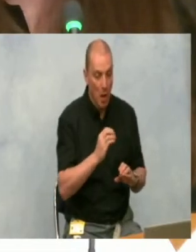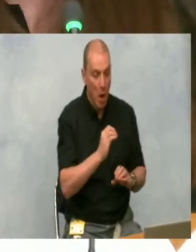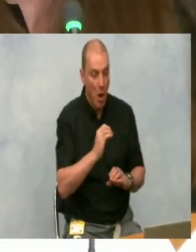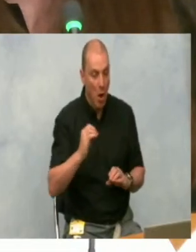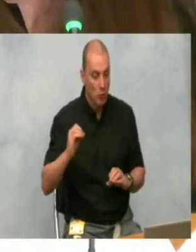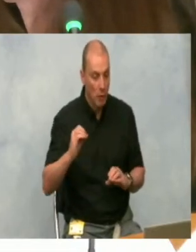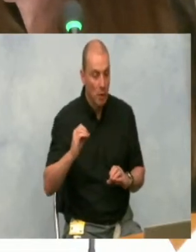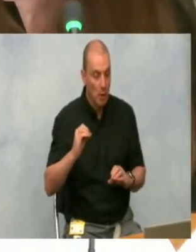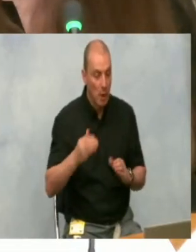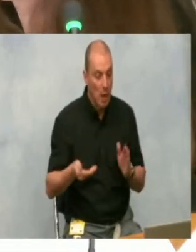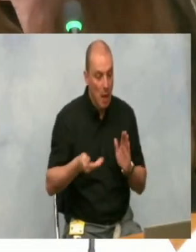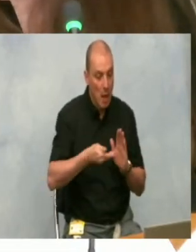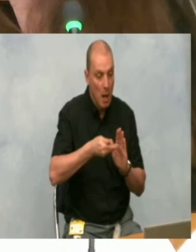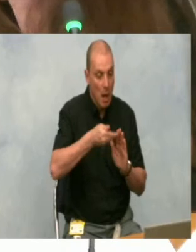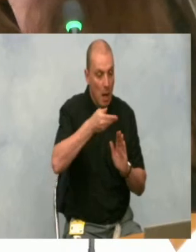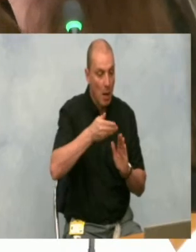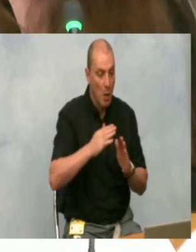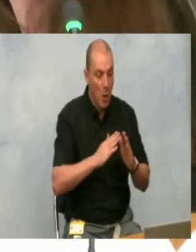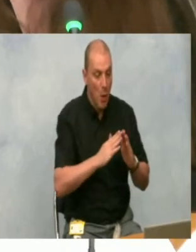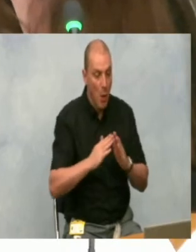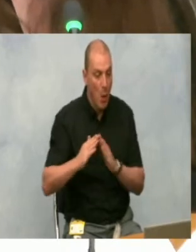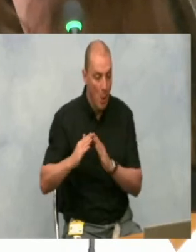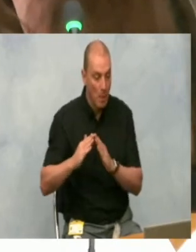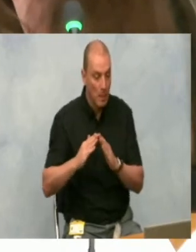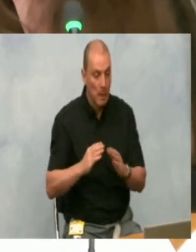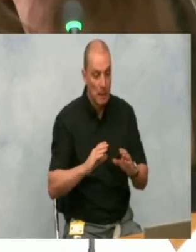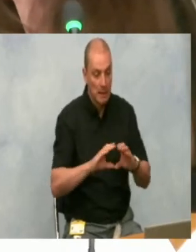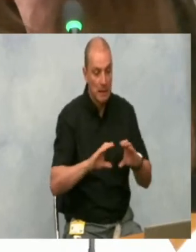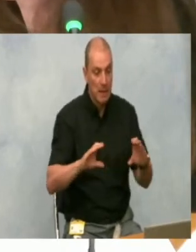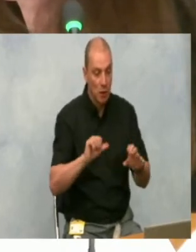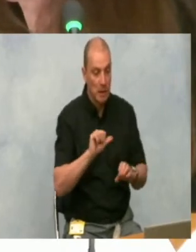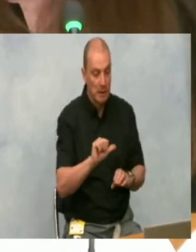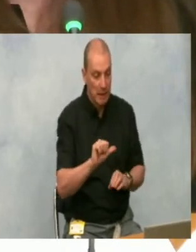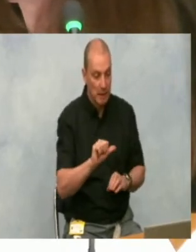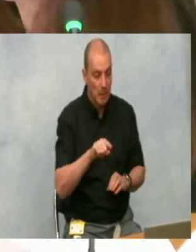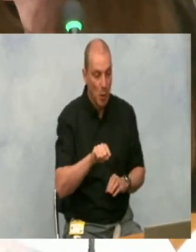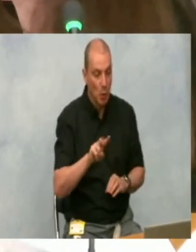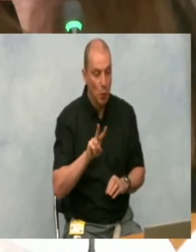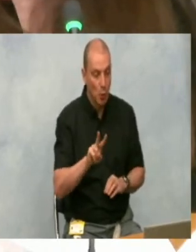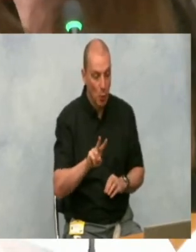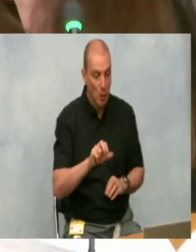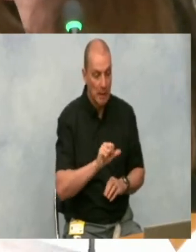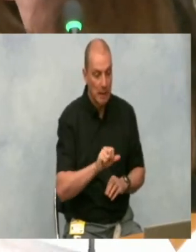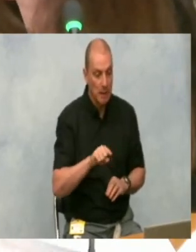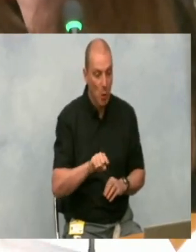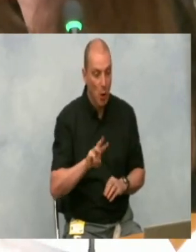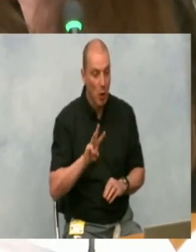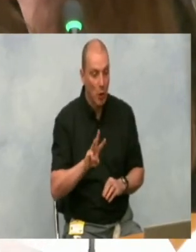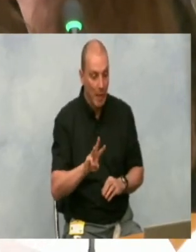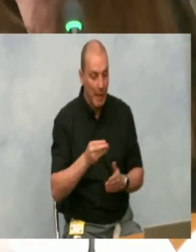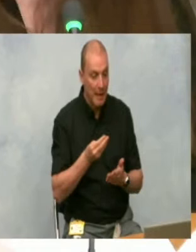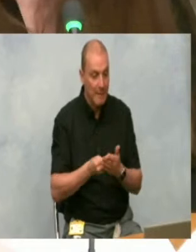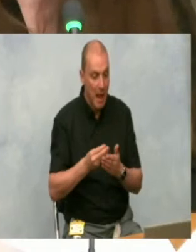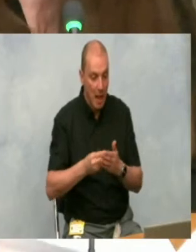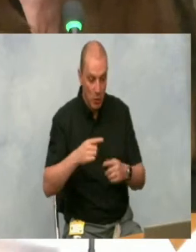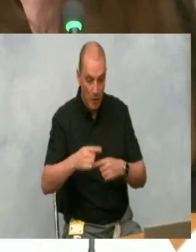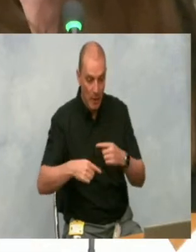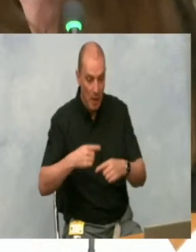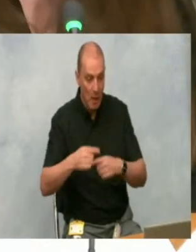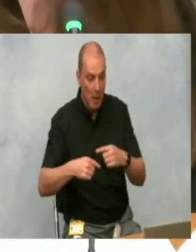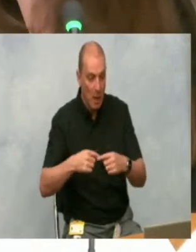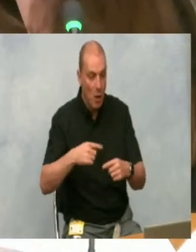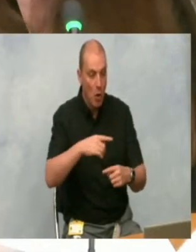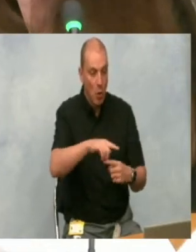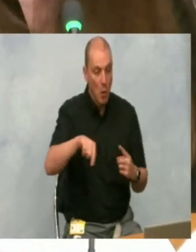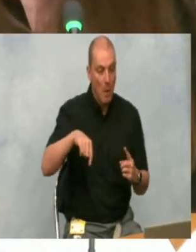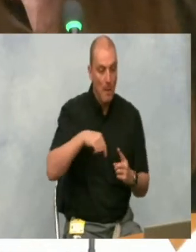financial implications are noted at section 6.2 and 6.3. If I can take committee back to the recommendation on page